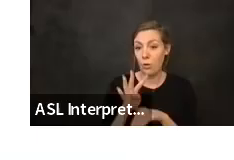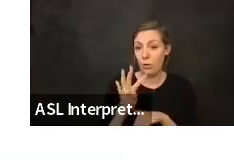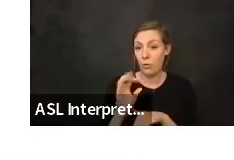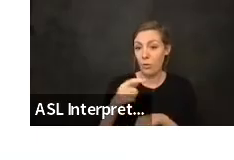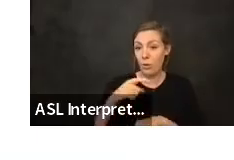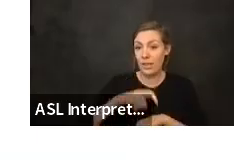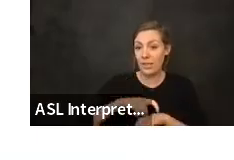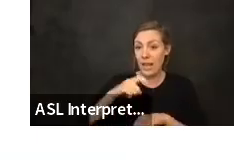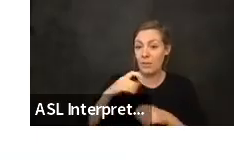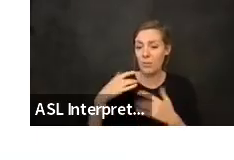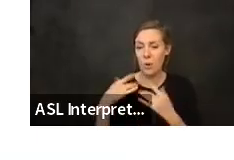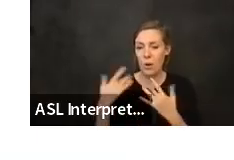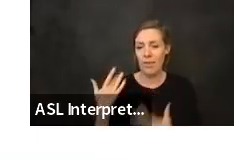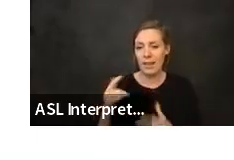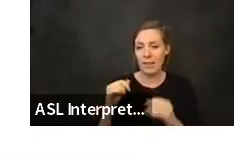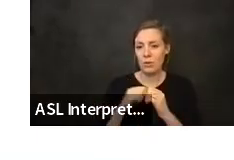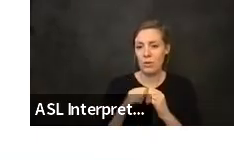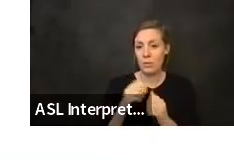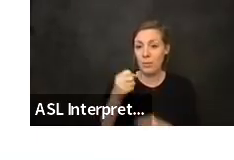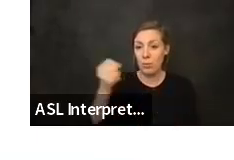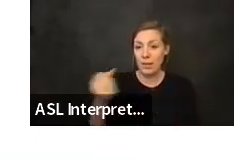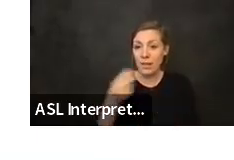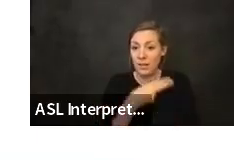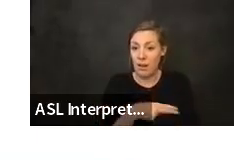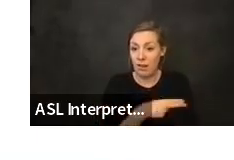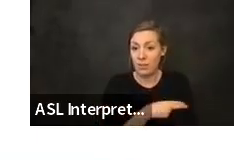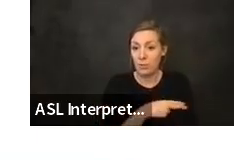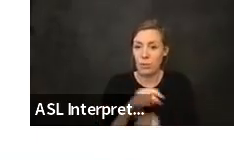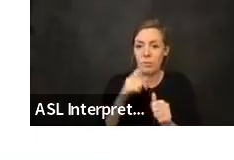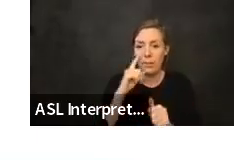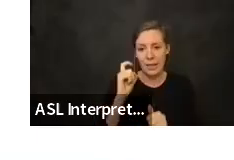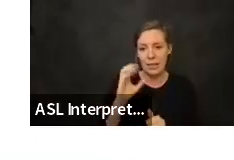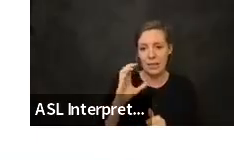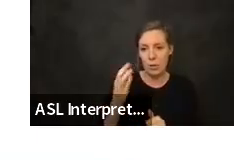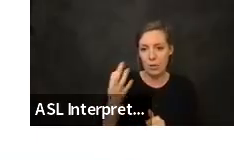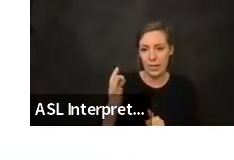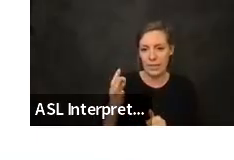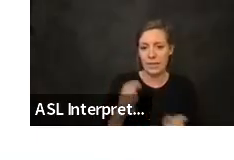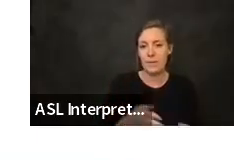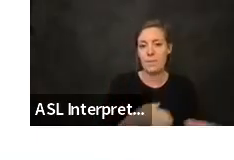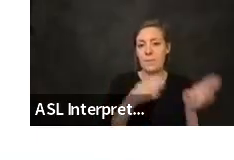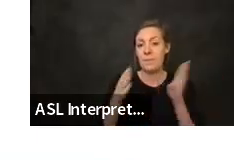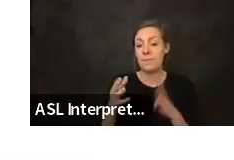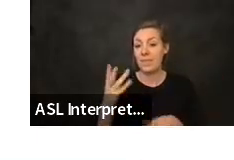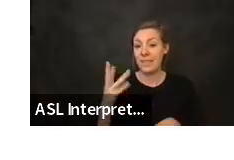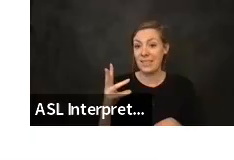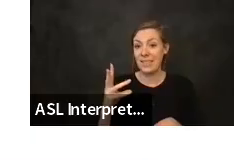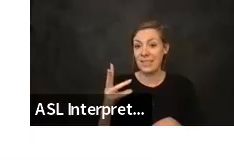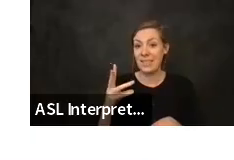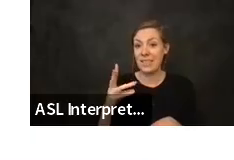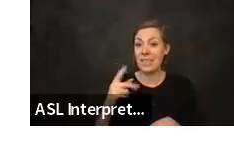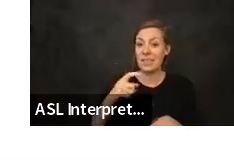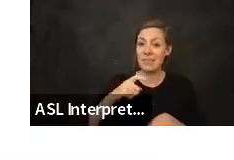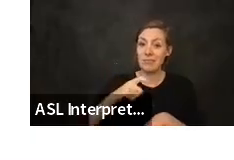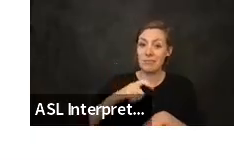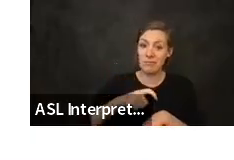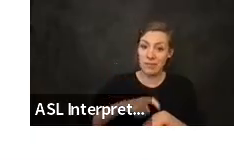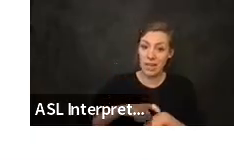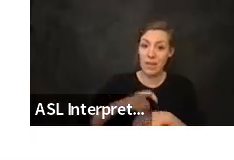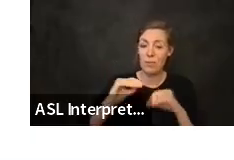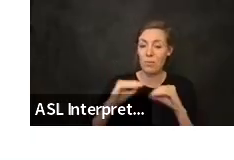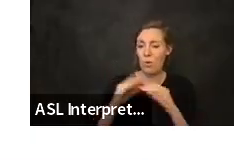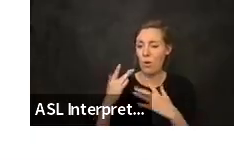to be hospitalized with COVID-19 complications, and 16 times more likely to die